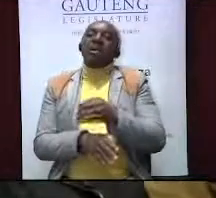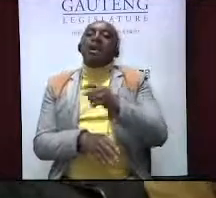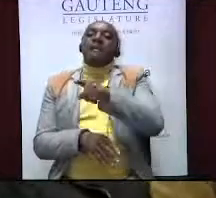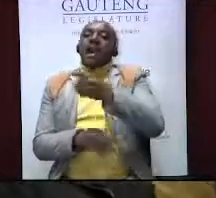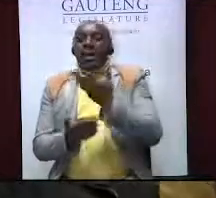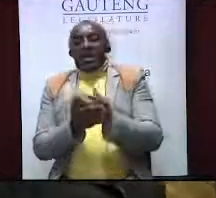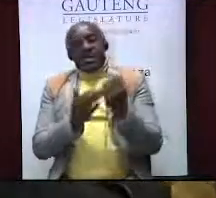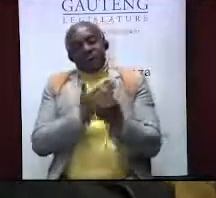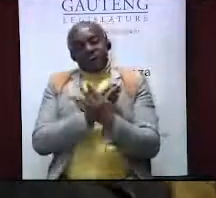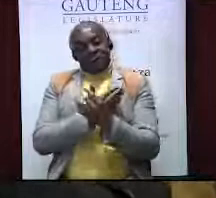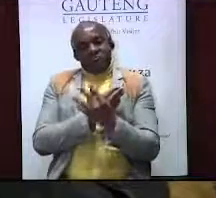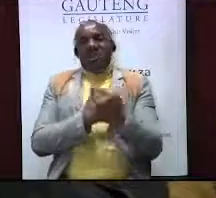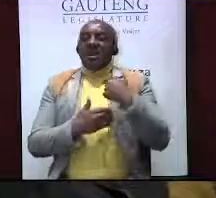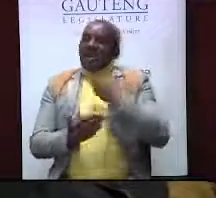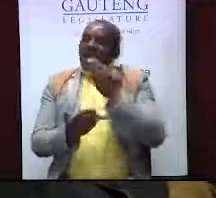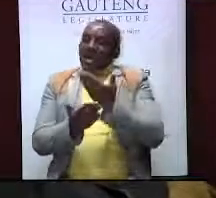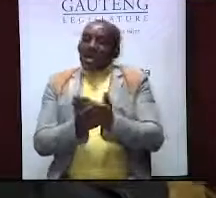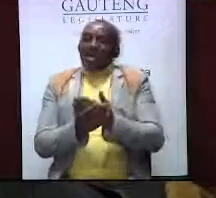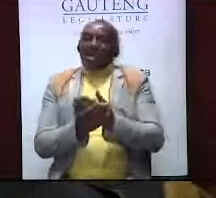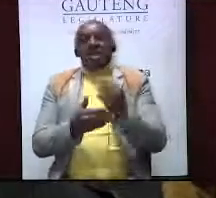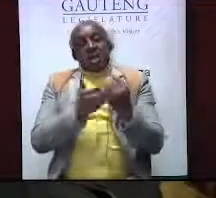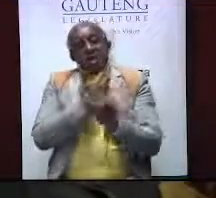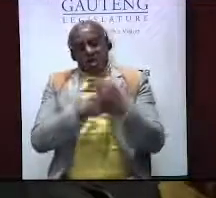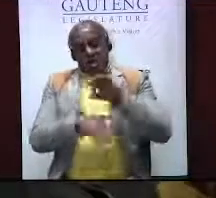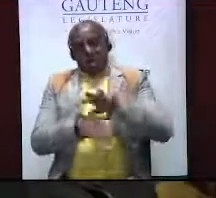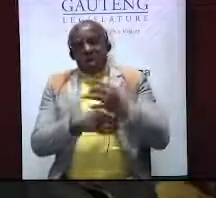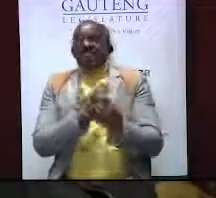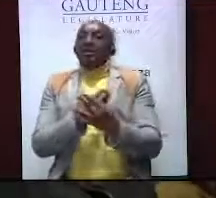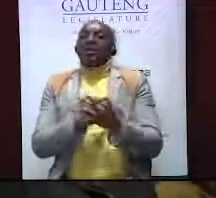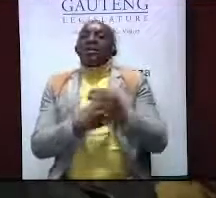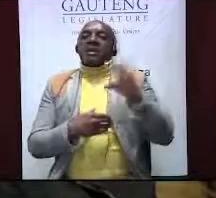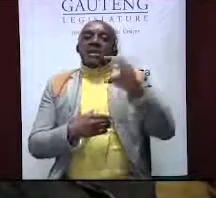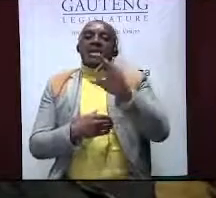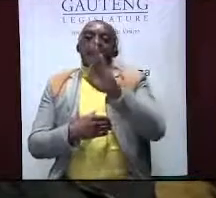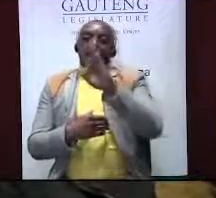gore capacitate so that we can counsel those CPF guys laban